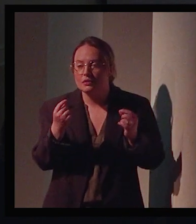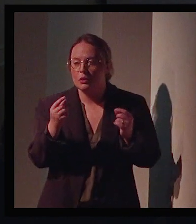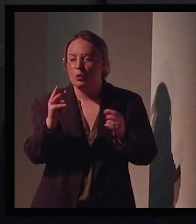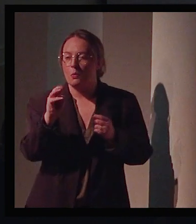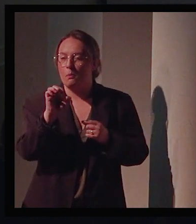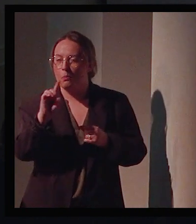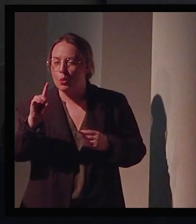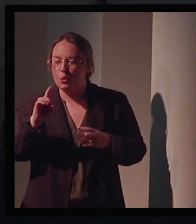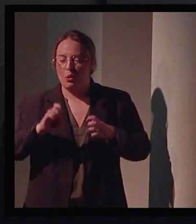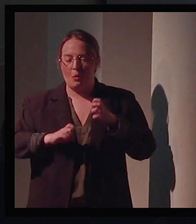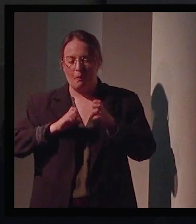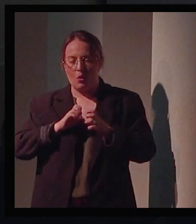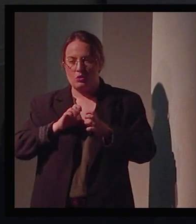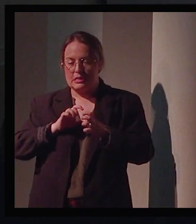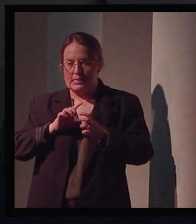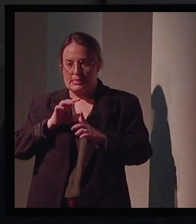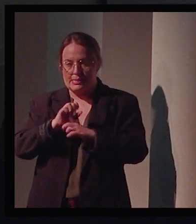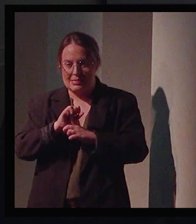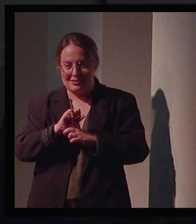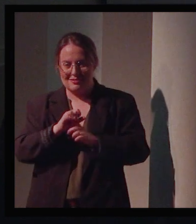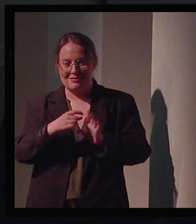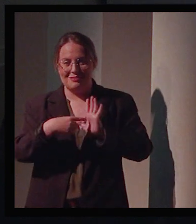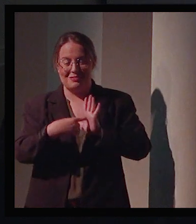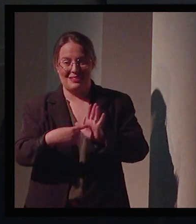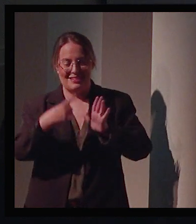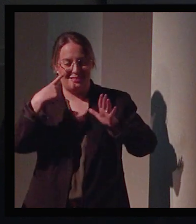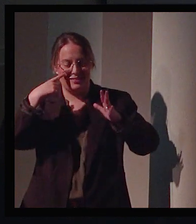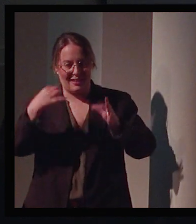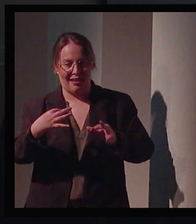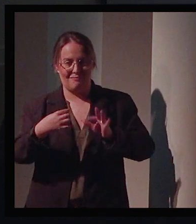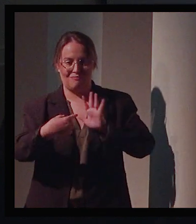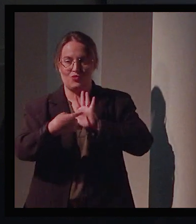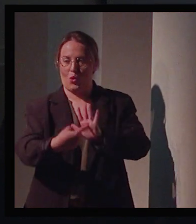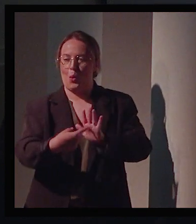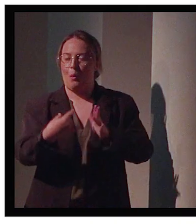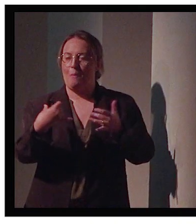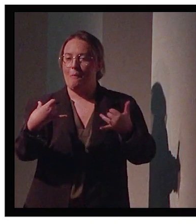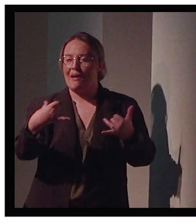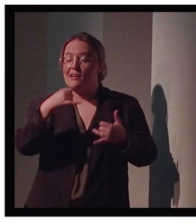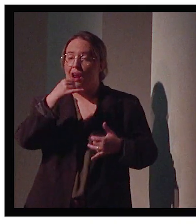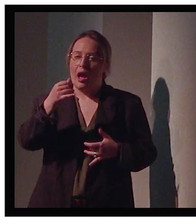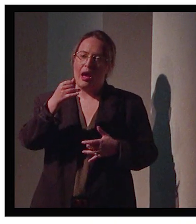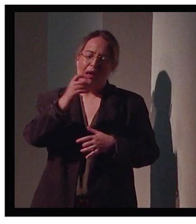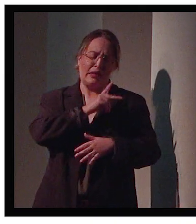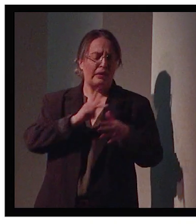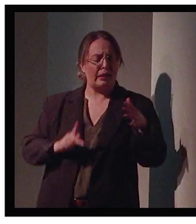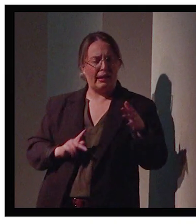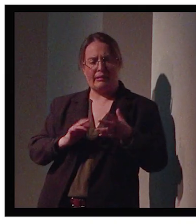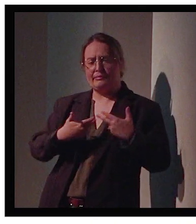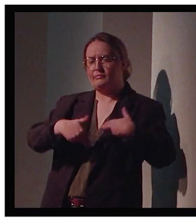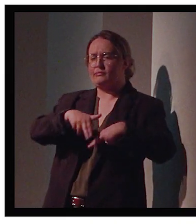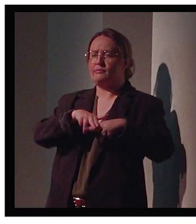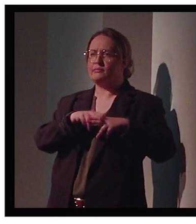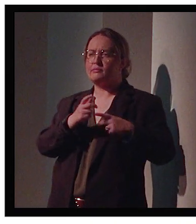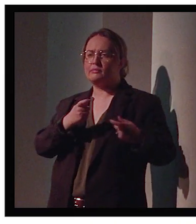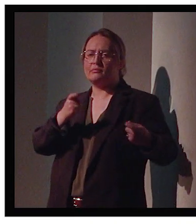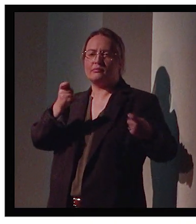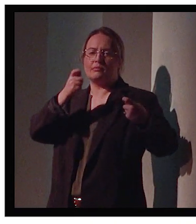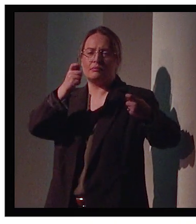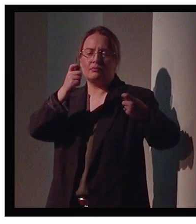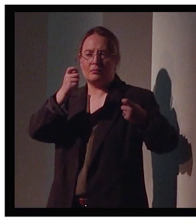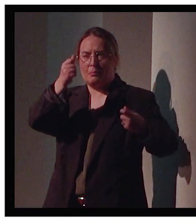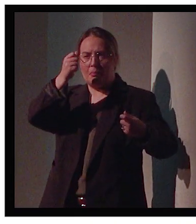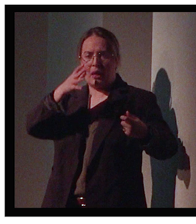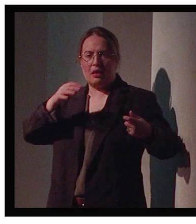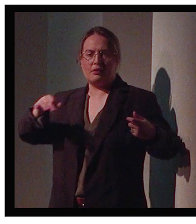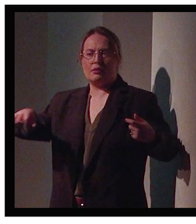and a space that is decidedly modern. This isn't a painting of a king surrounded by courtiers or some other